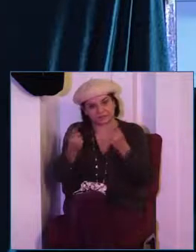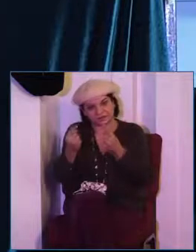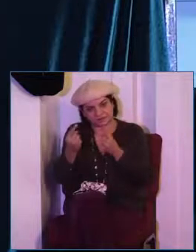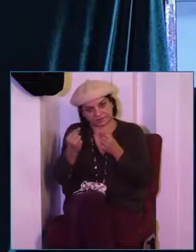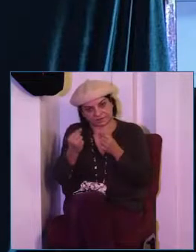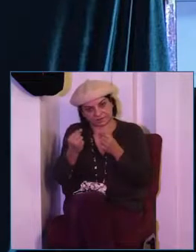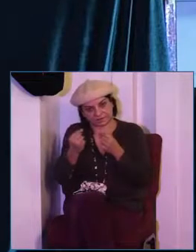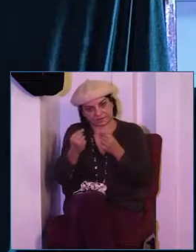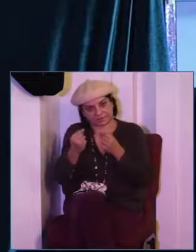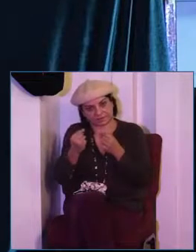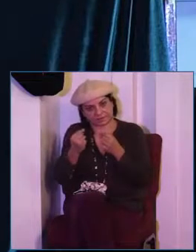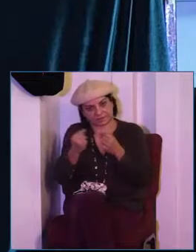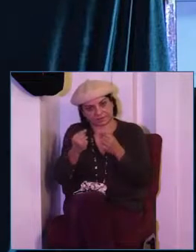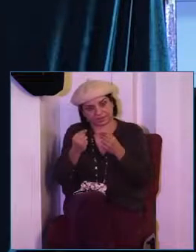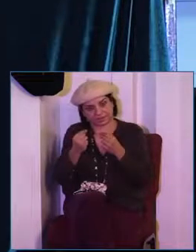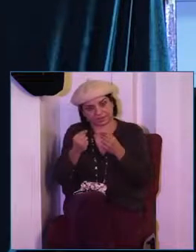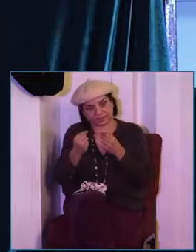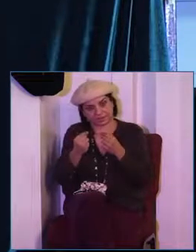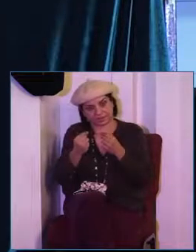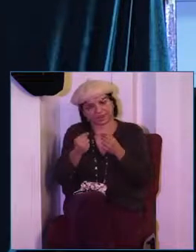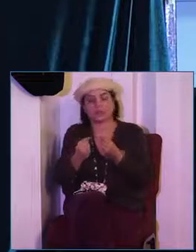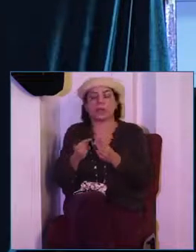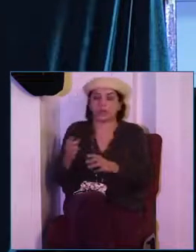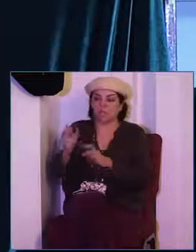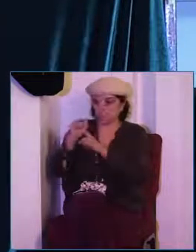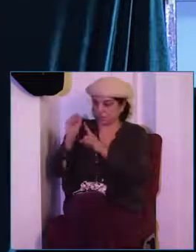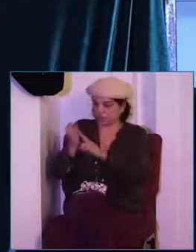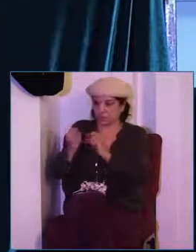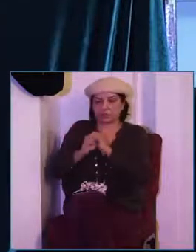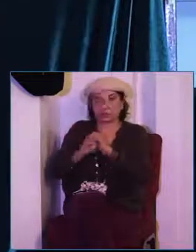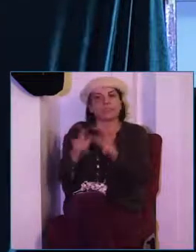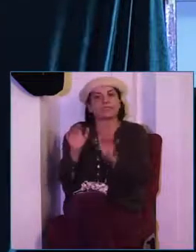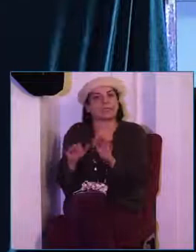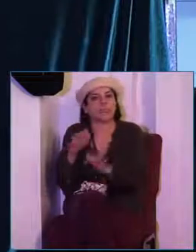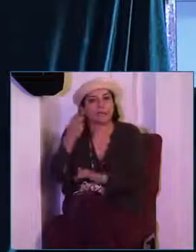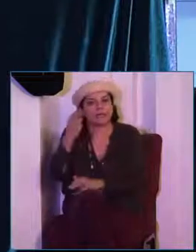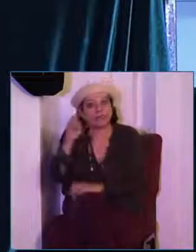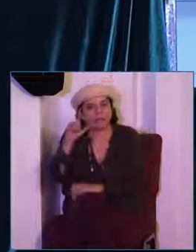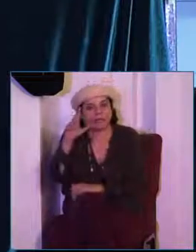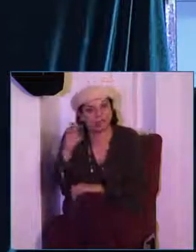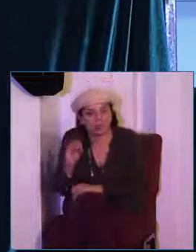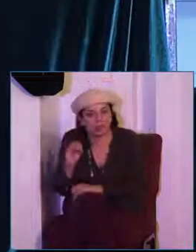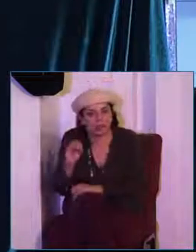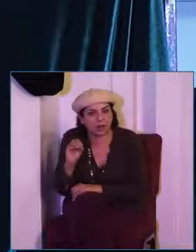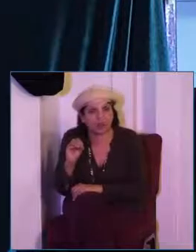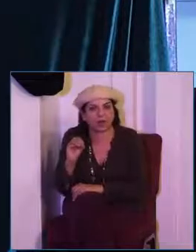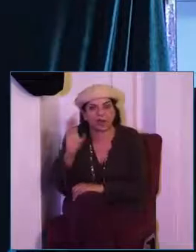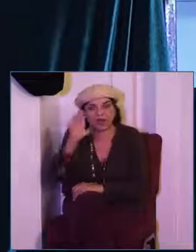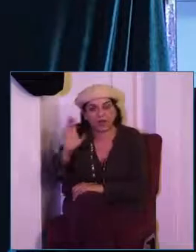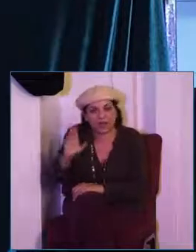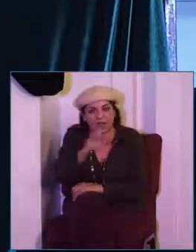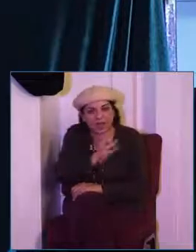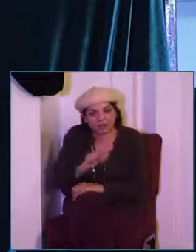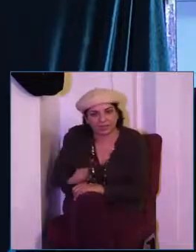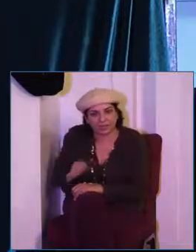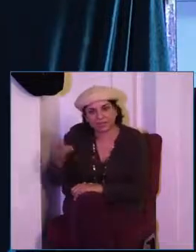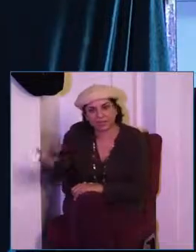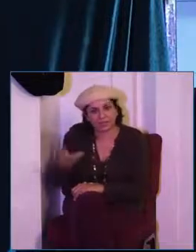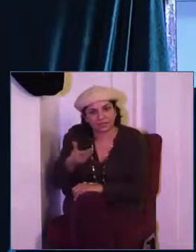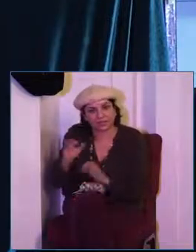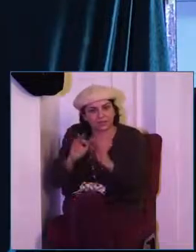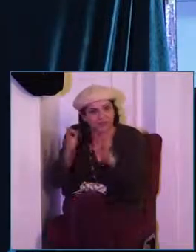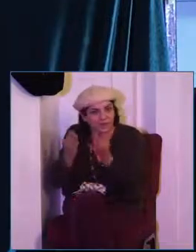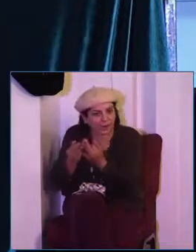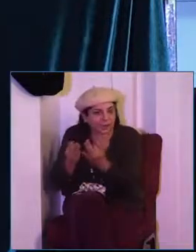on social media, well, type in hello, hi saints, welcome family. Let us